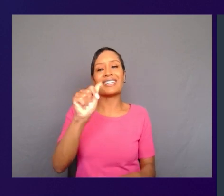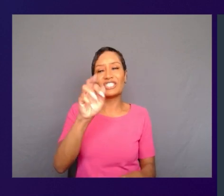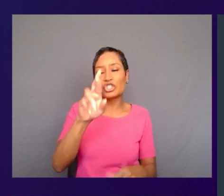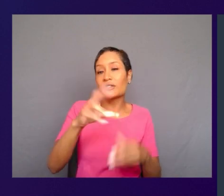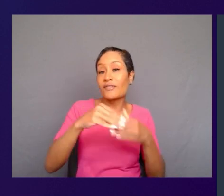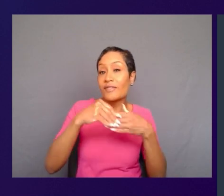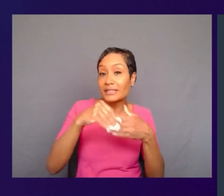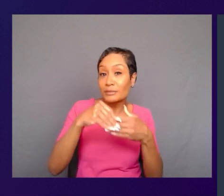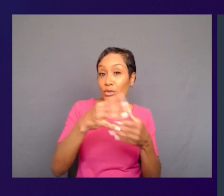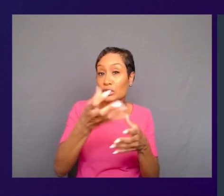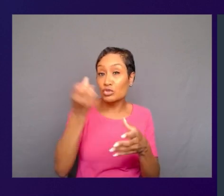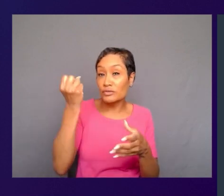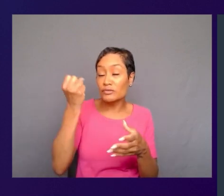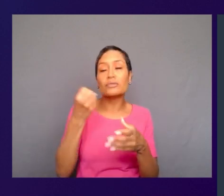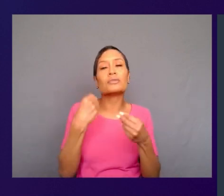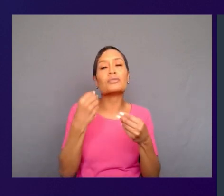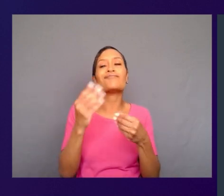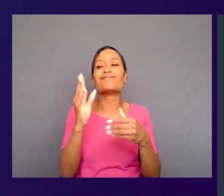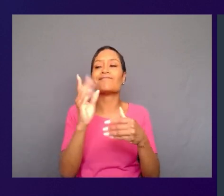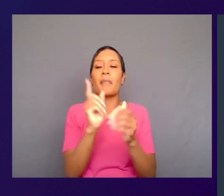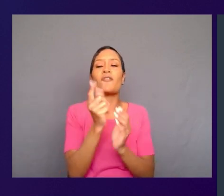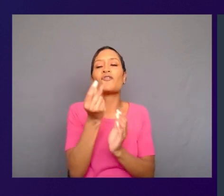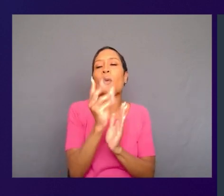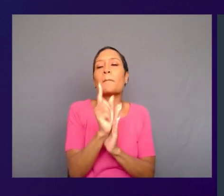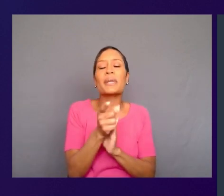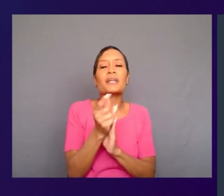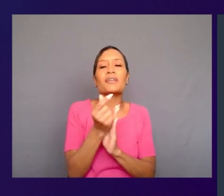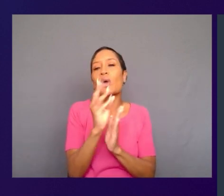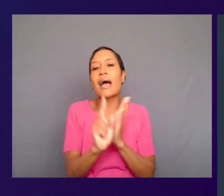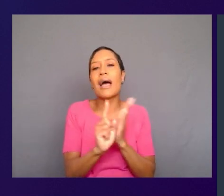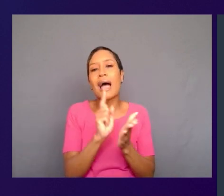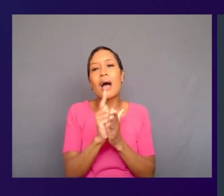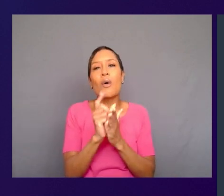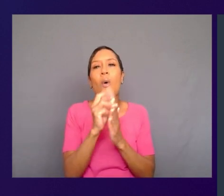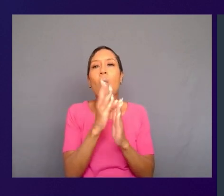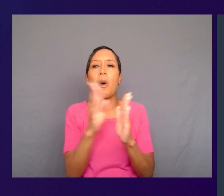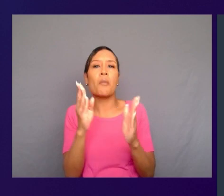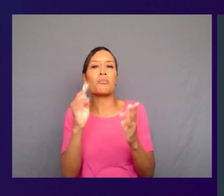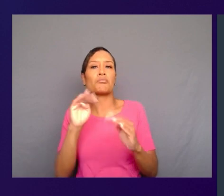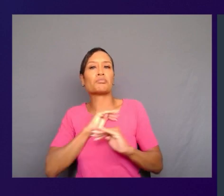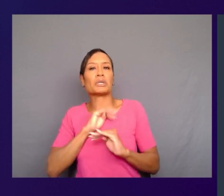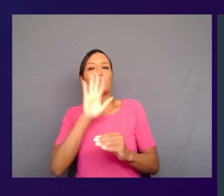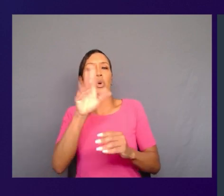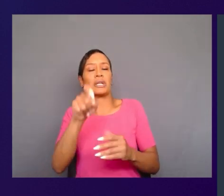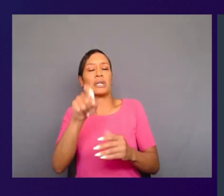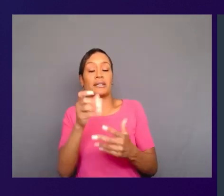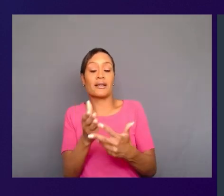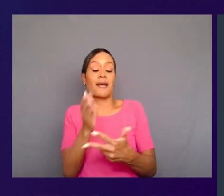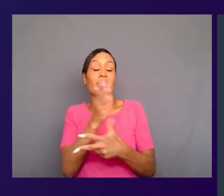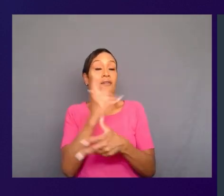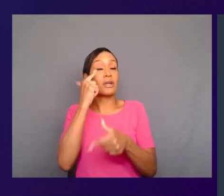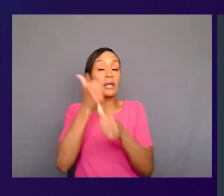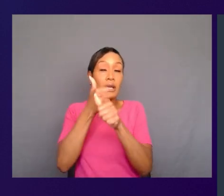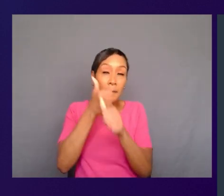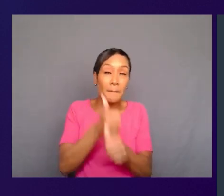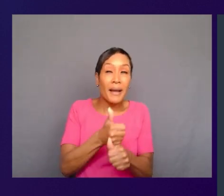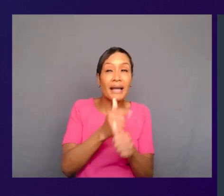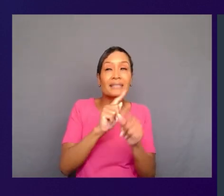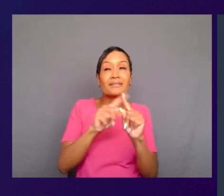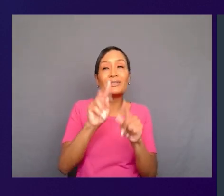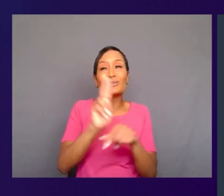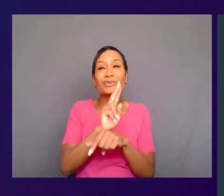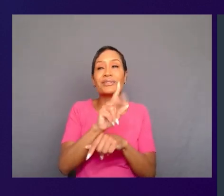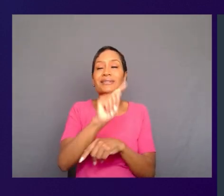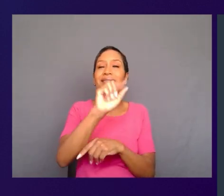provides restore options ranging from minutes to hours to meet your restore needs. And finally, for compliance and preservation use cases like